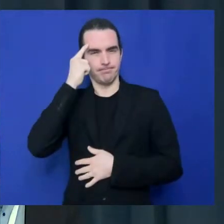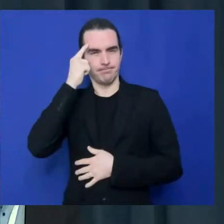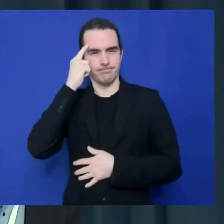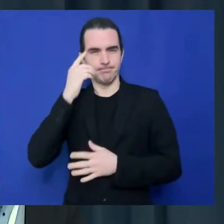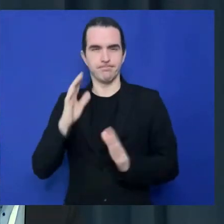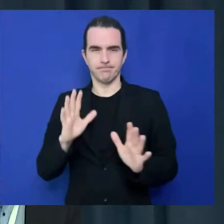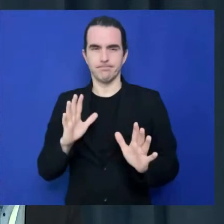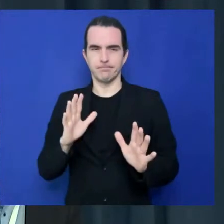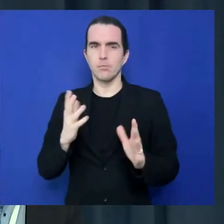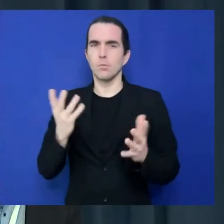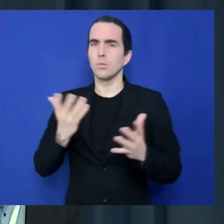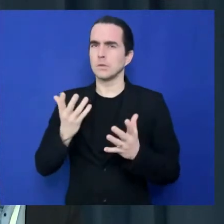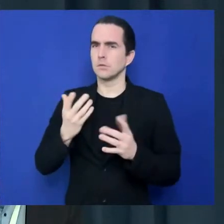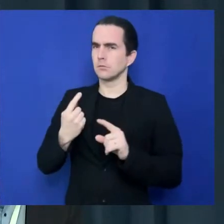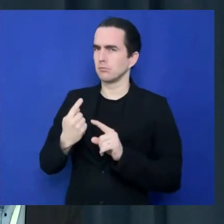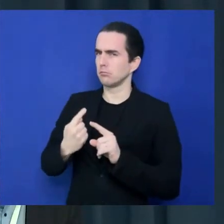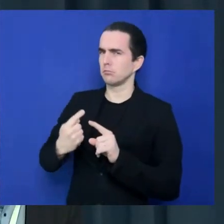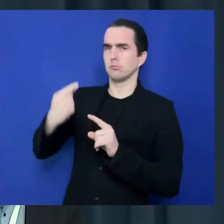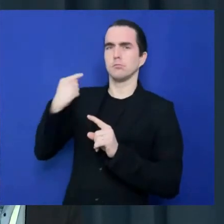not get into the building.